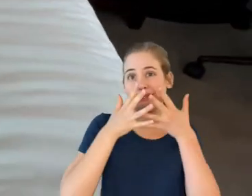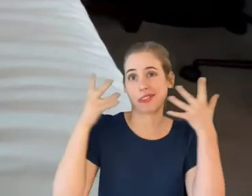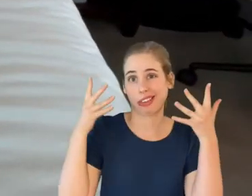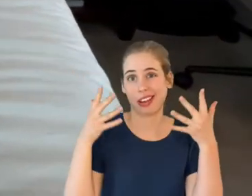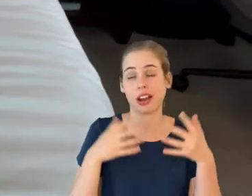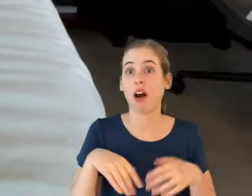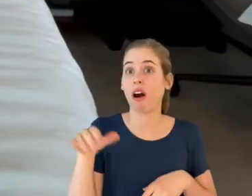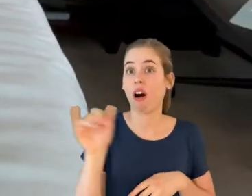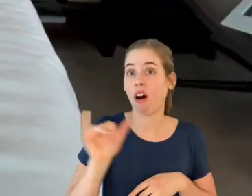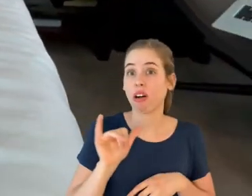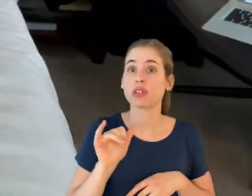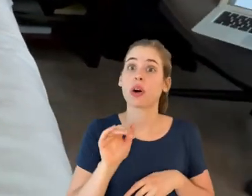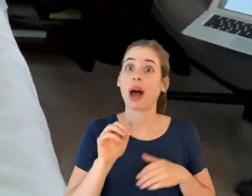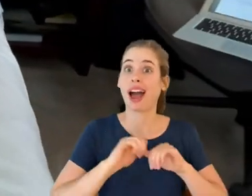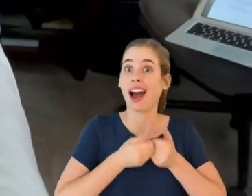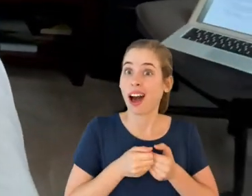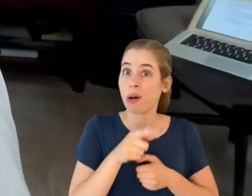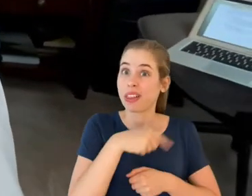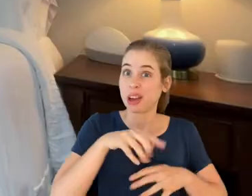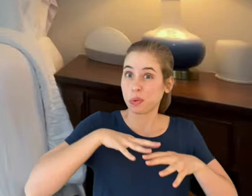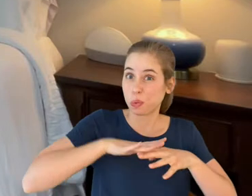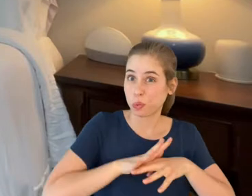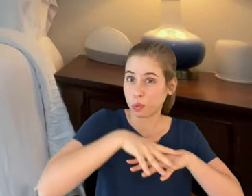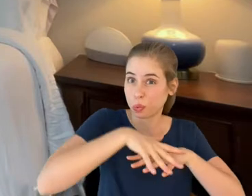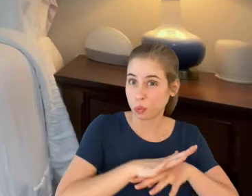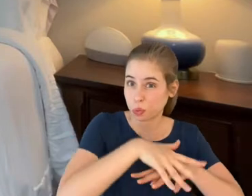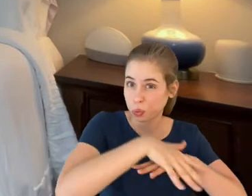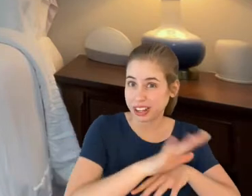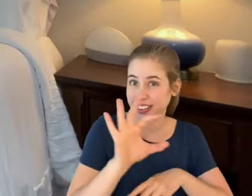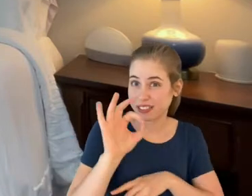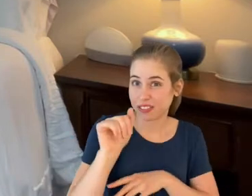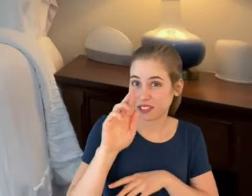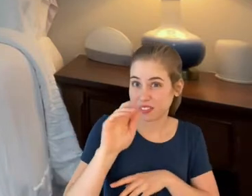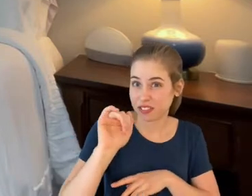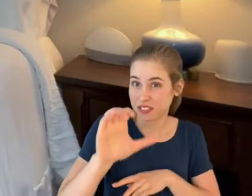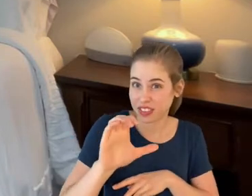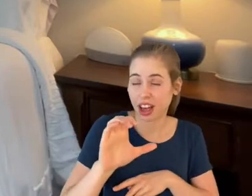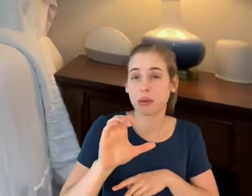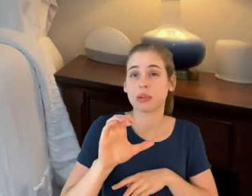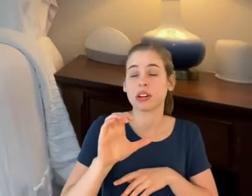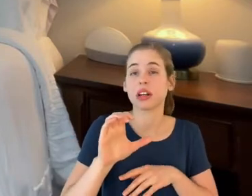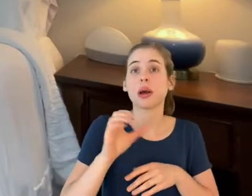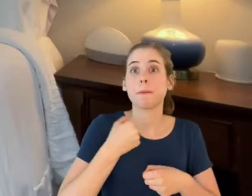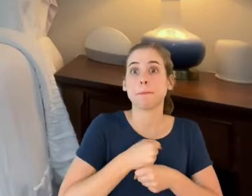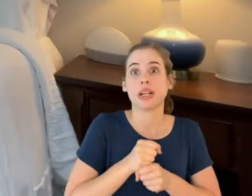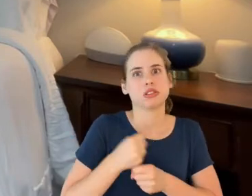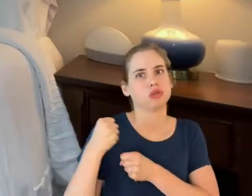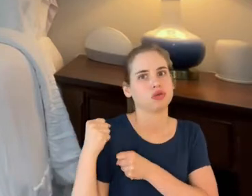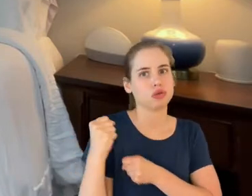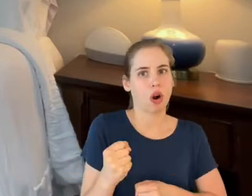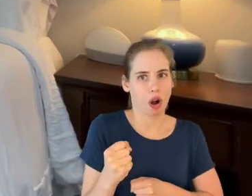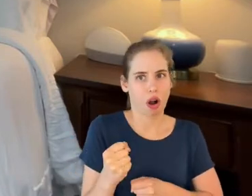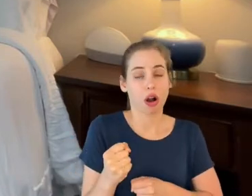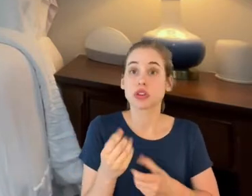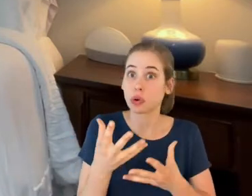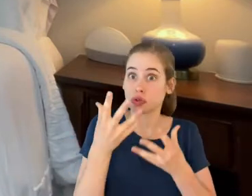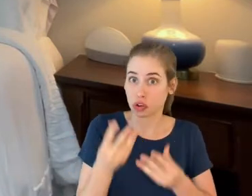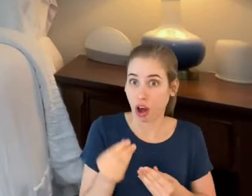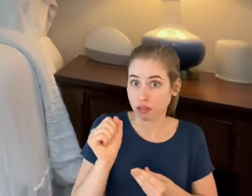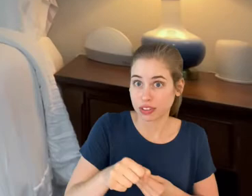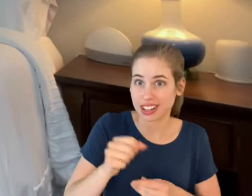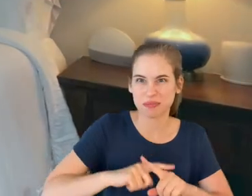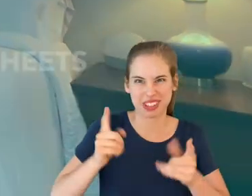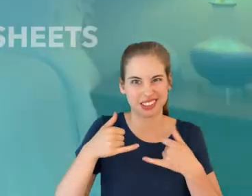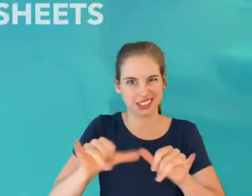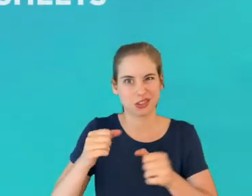the fabric itself is really strong, and you can feel it. It's soft, yet it does have quite a bit of